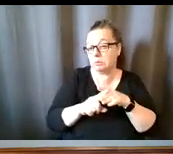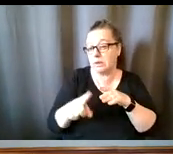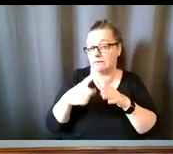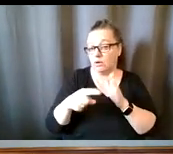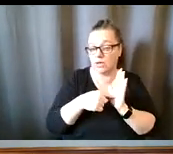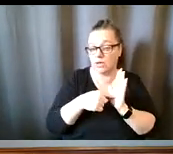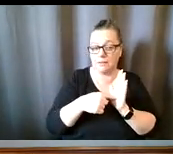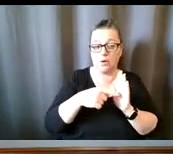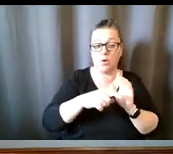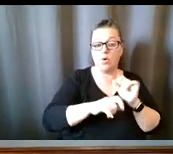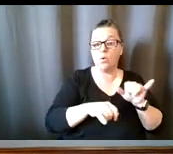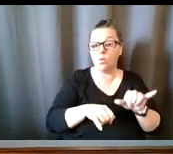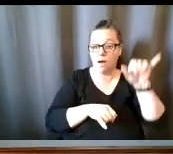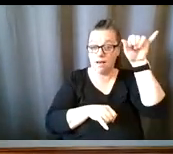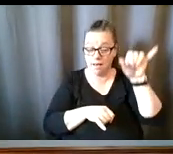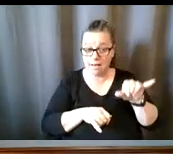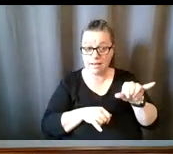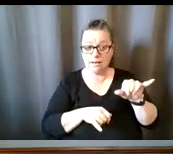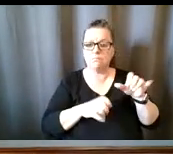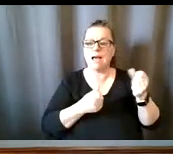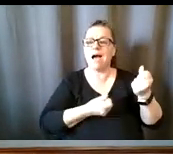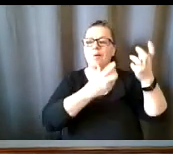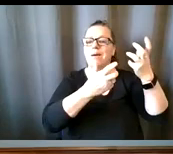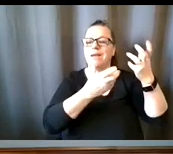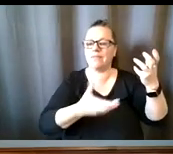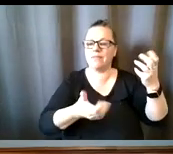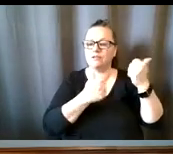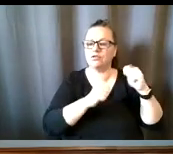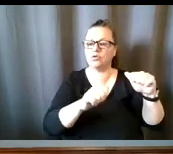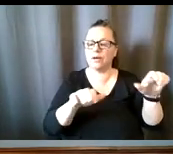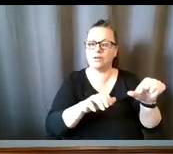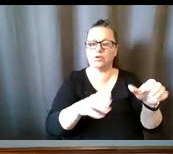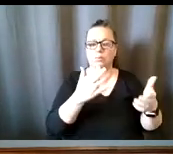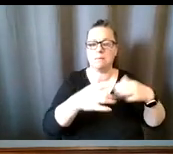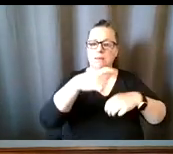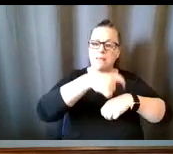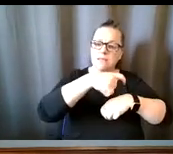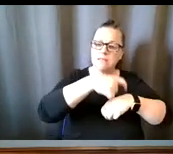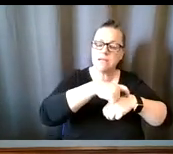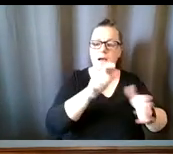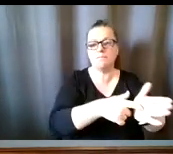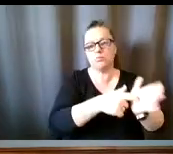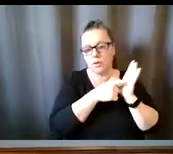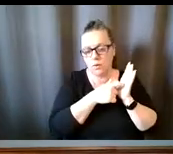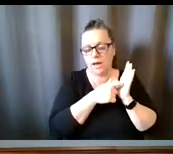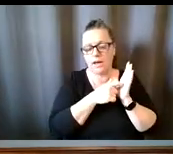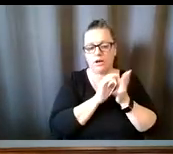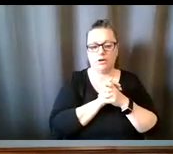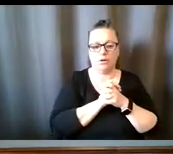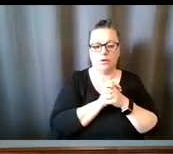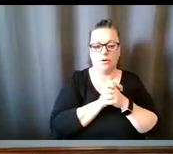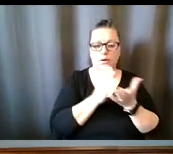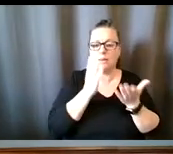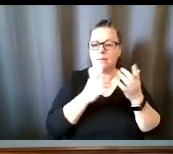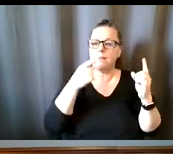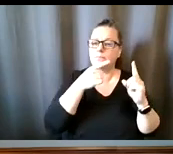the y-axis, you have maybe the number of things that you're trying to do. It could be the time required for getting those things done, maybe some sort of